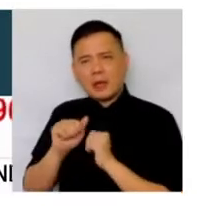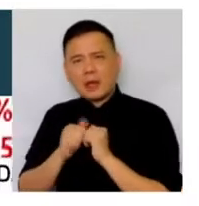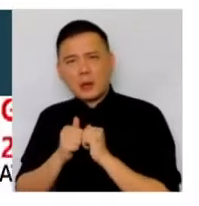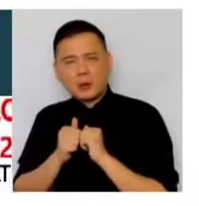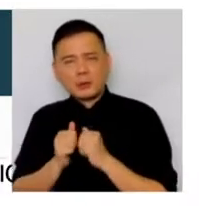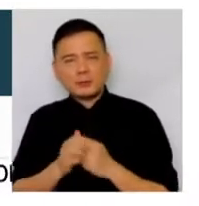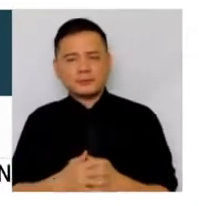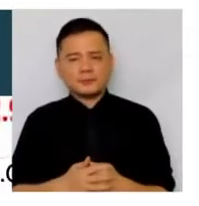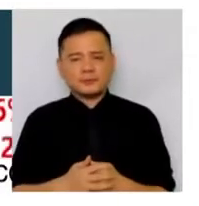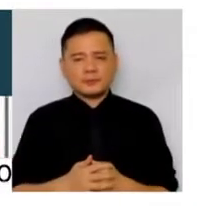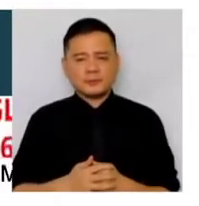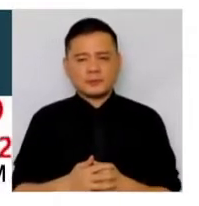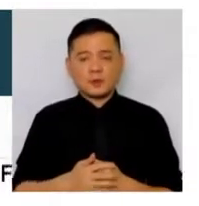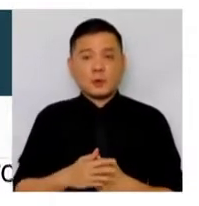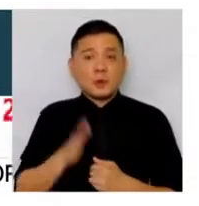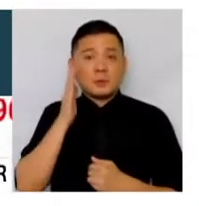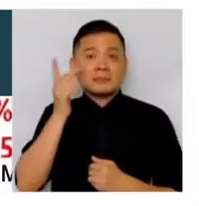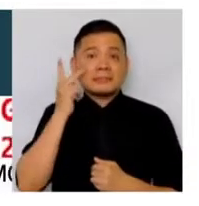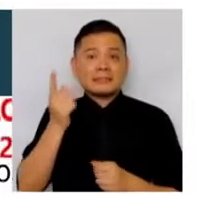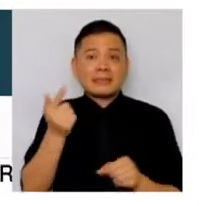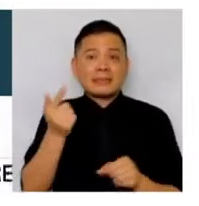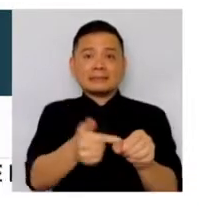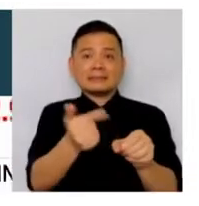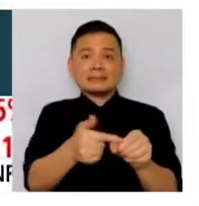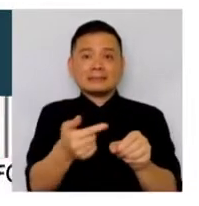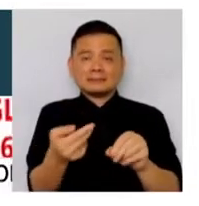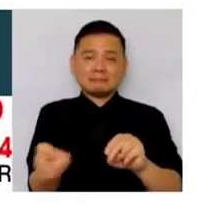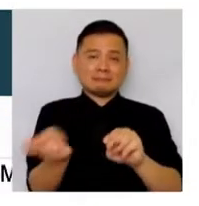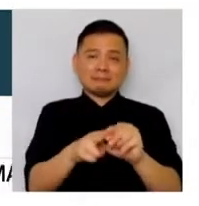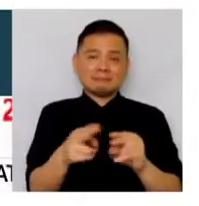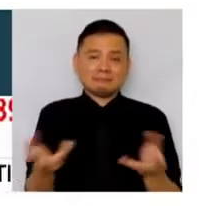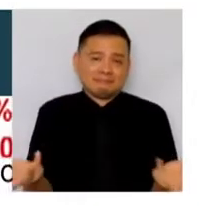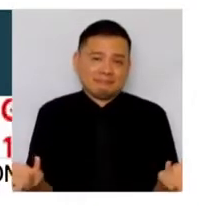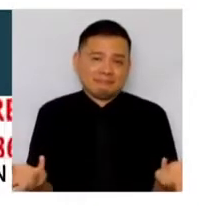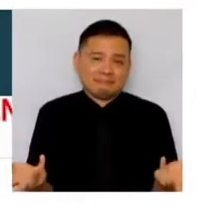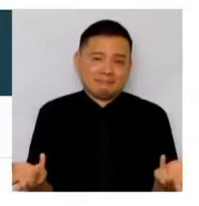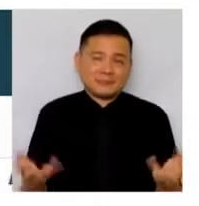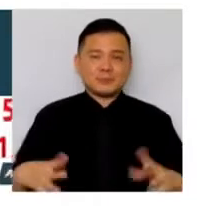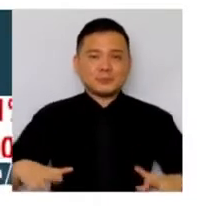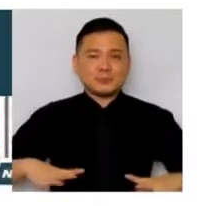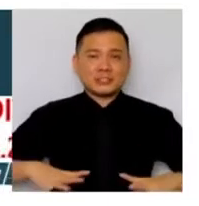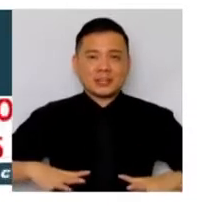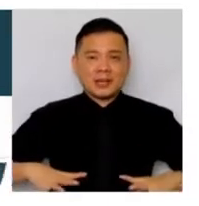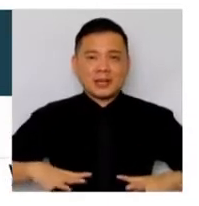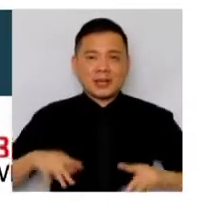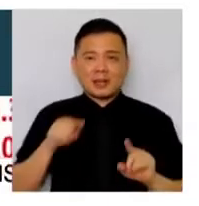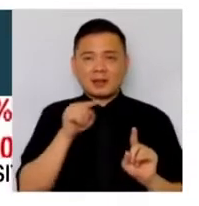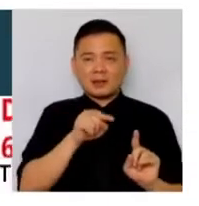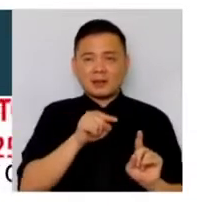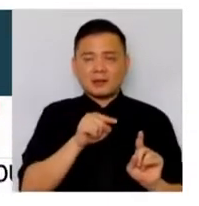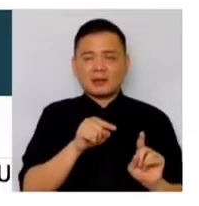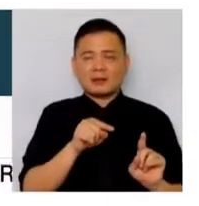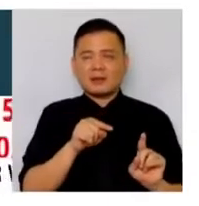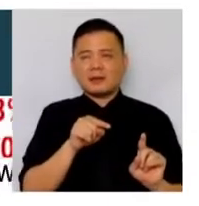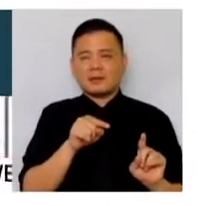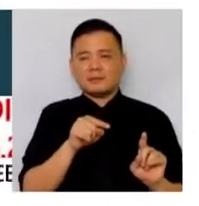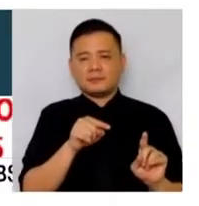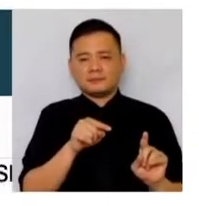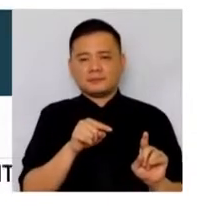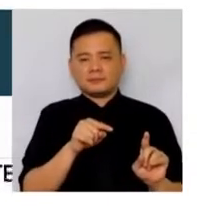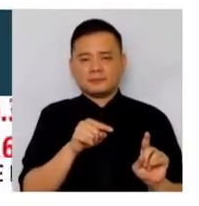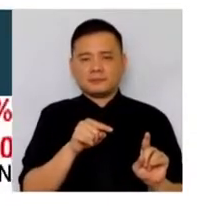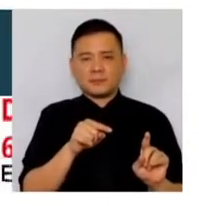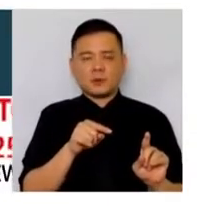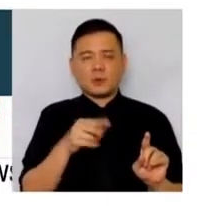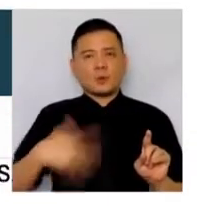immediately you will see it in your palm, because Russia is one of the, it has